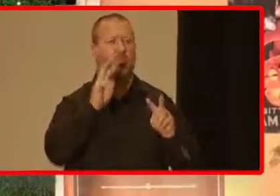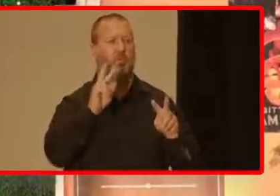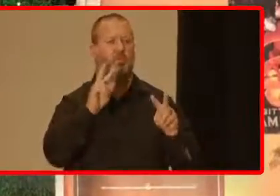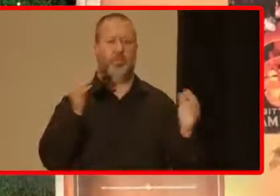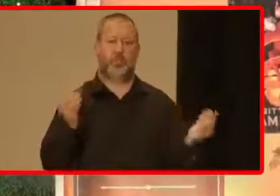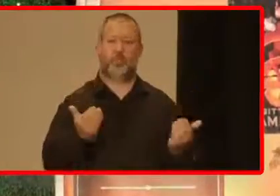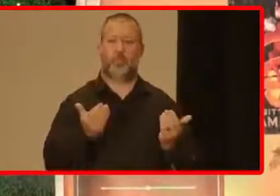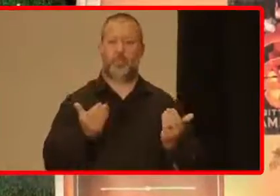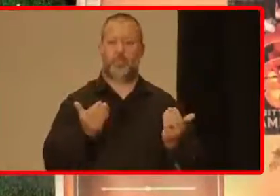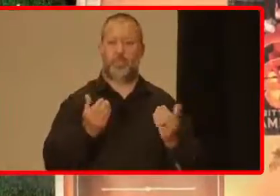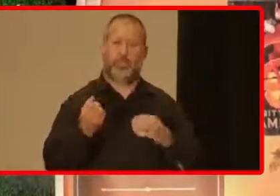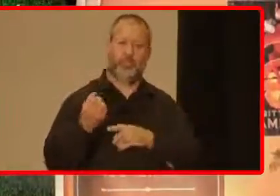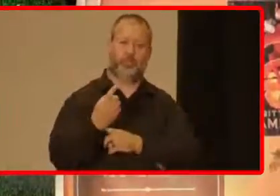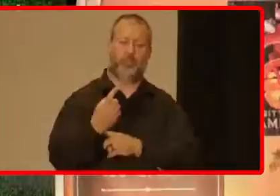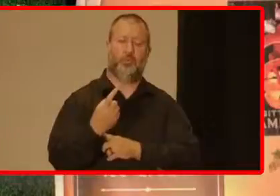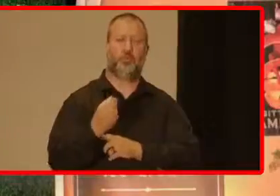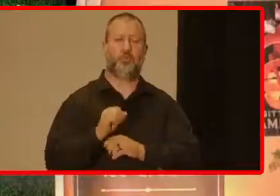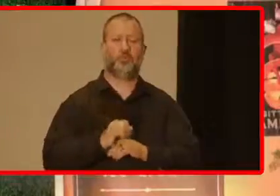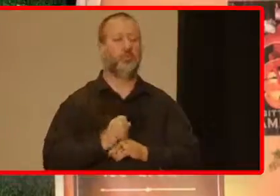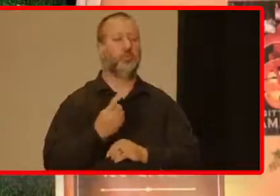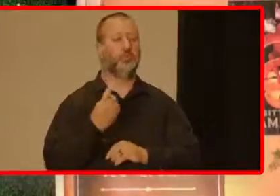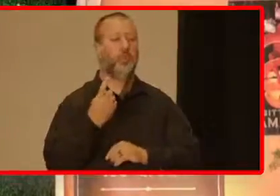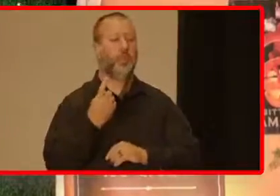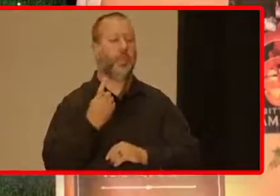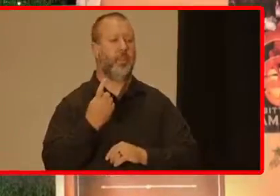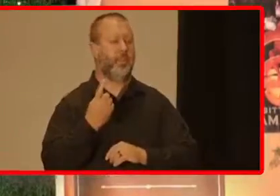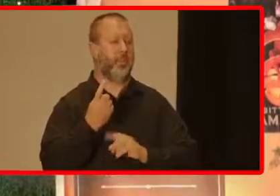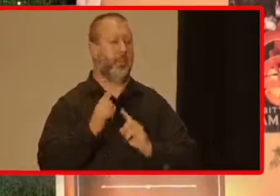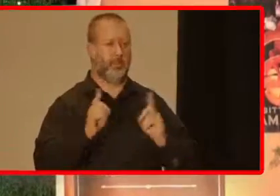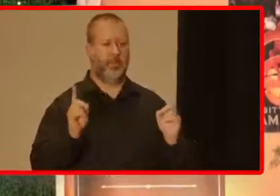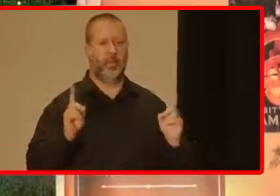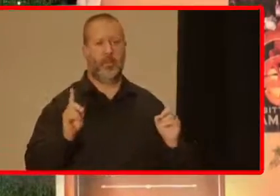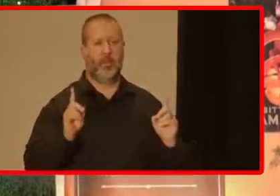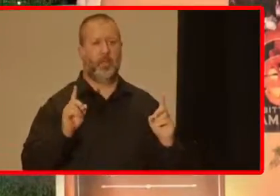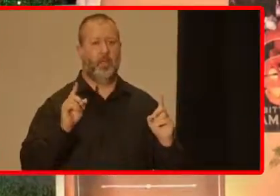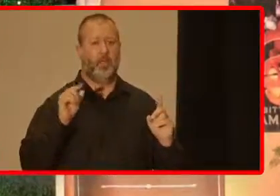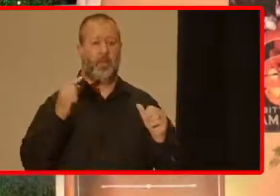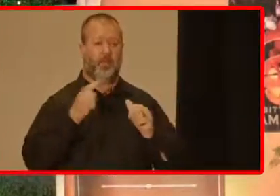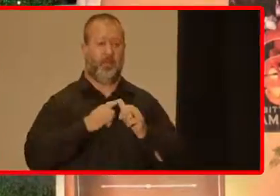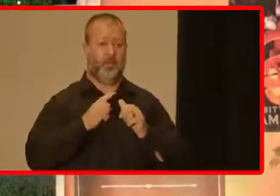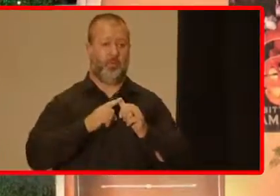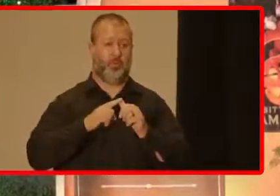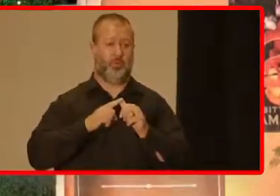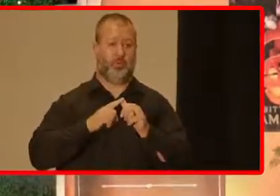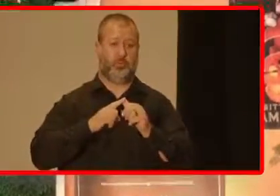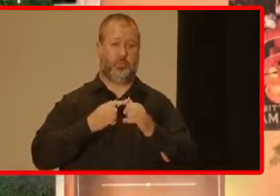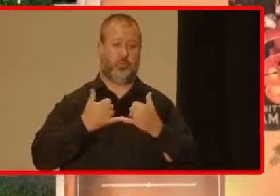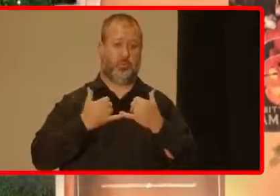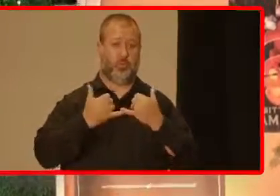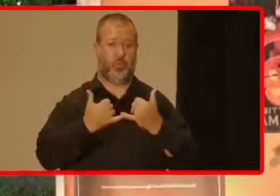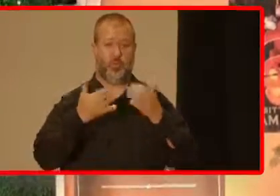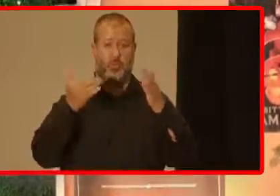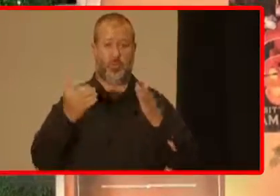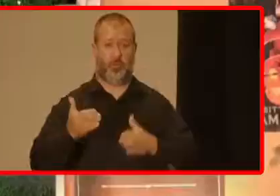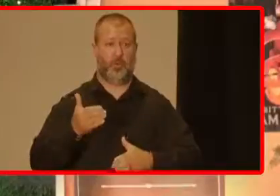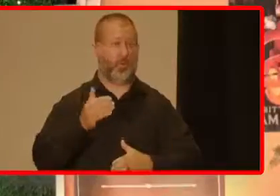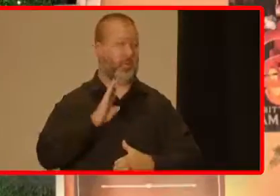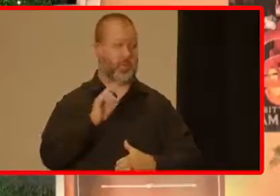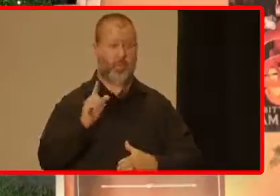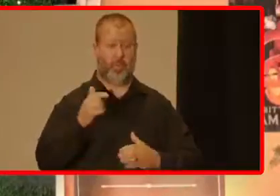here next year. But the inaugural recipient of the Bill